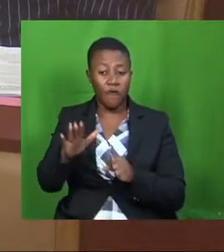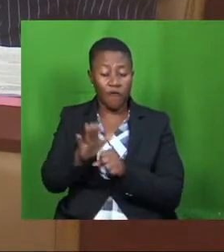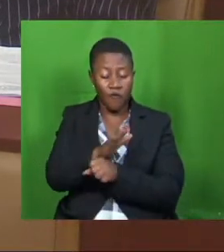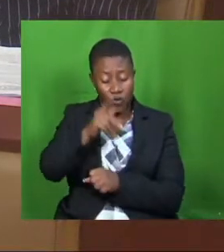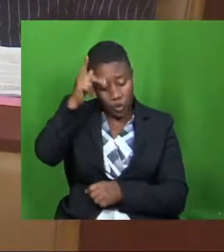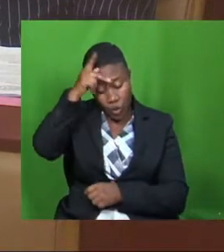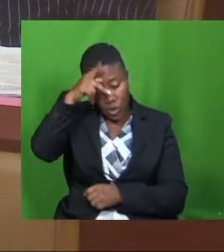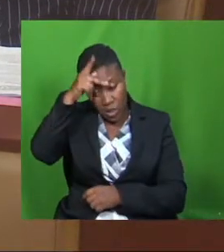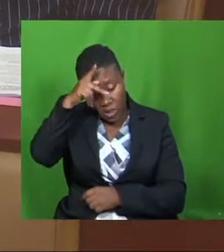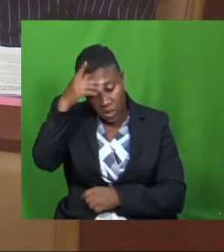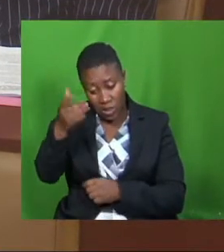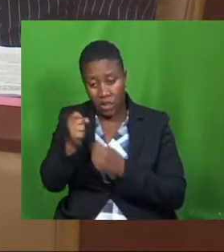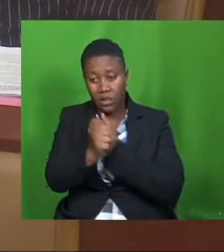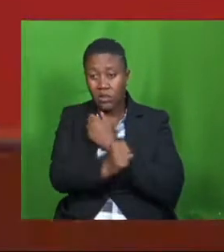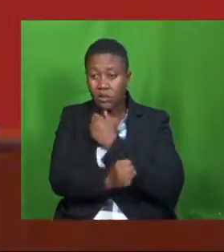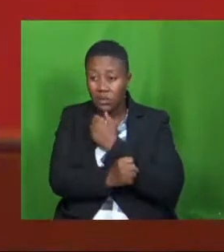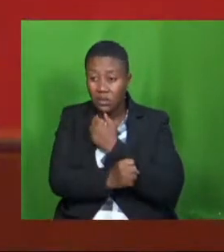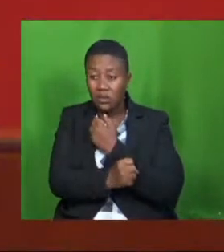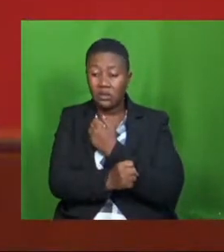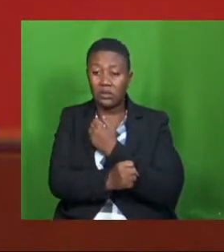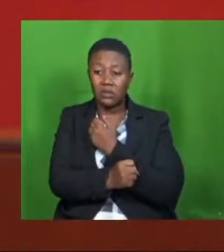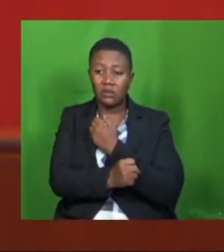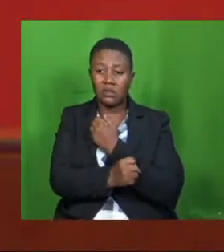them indeed